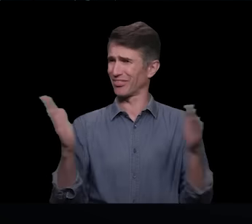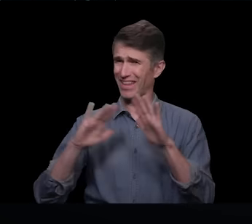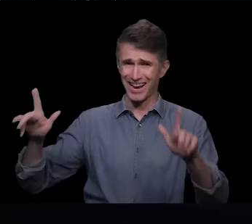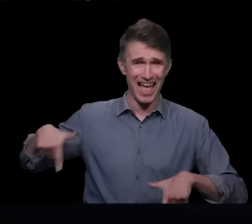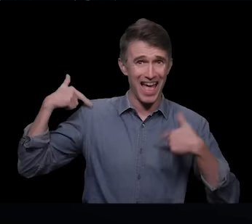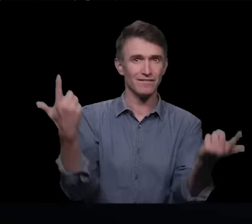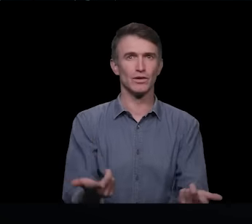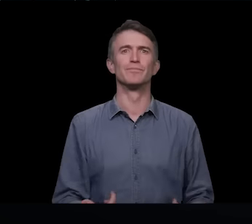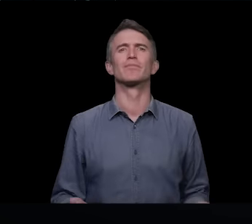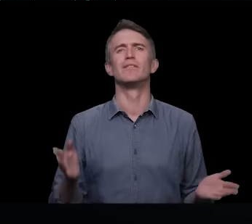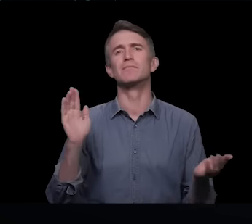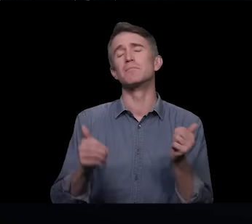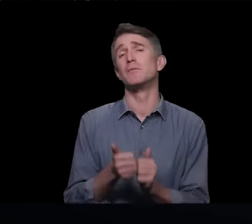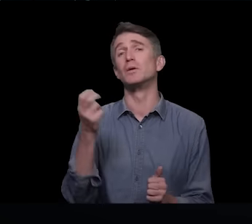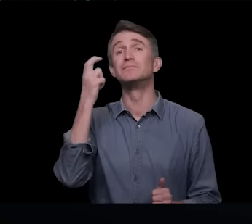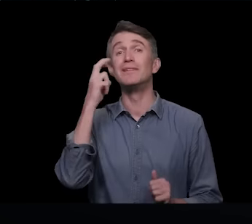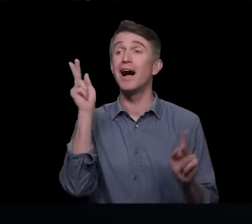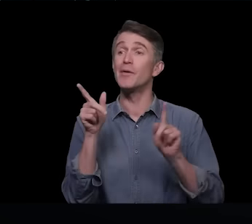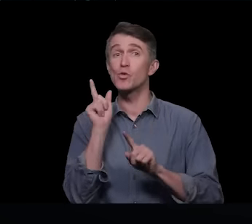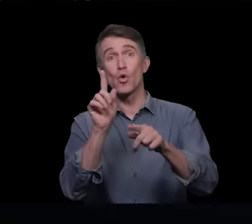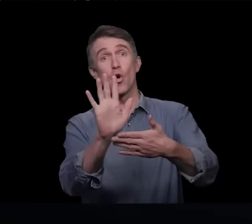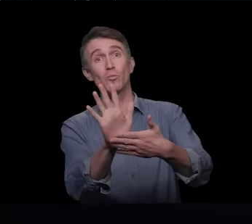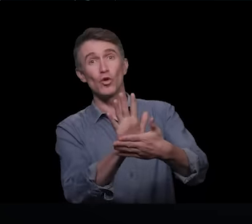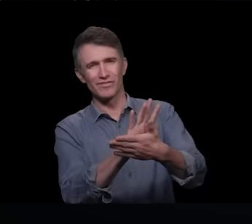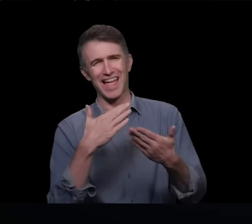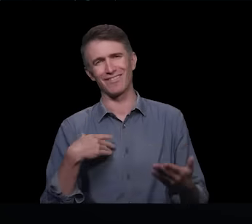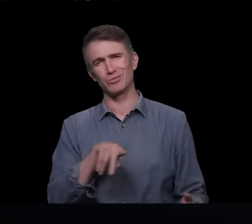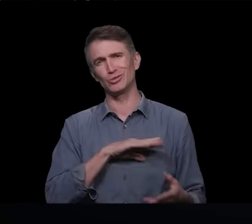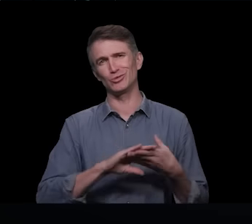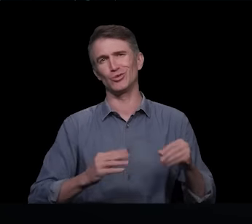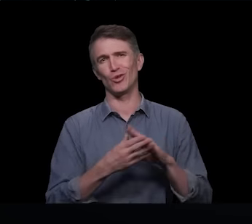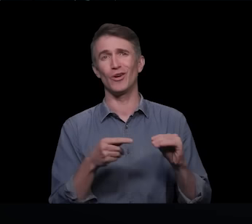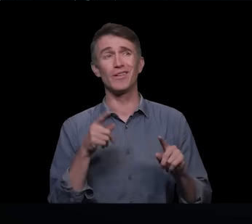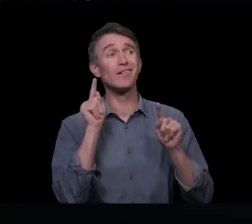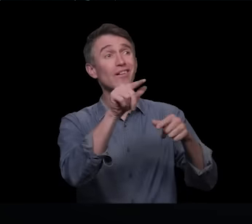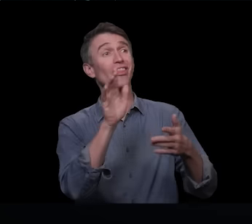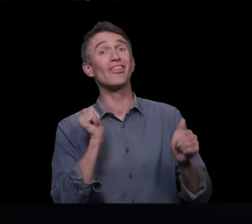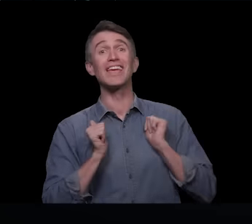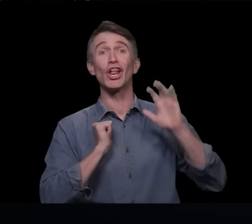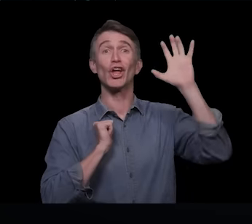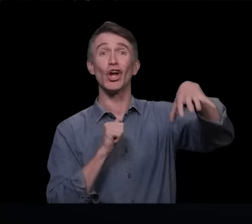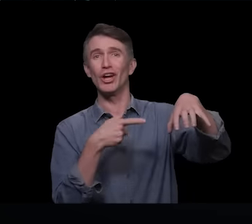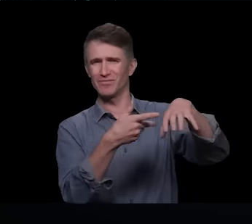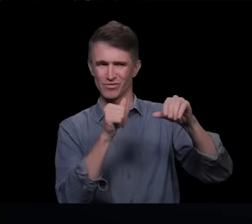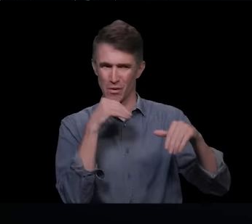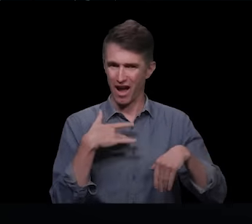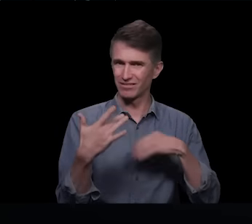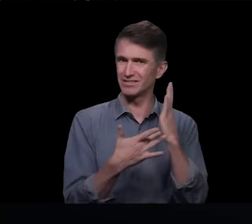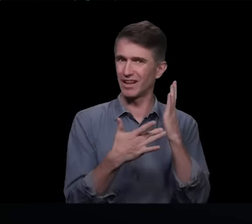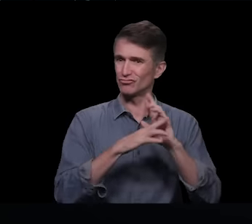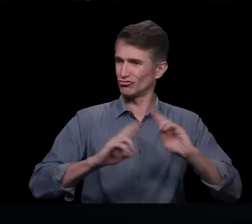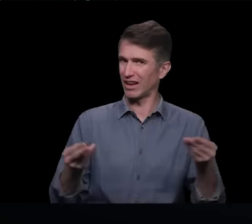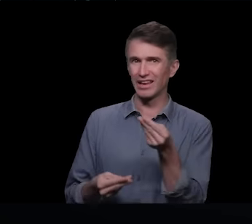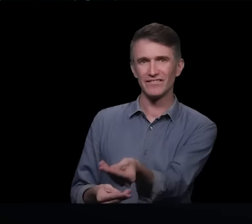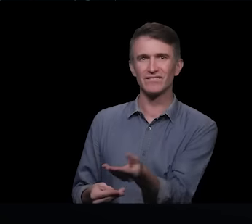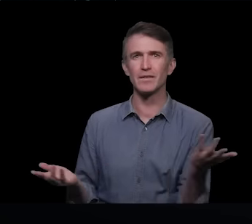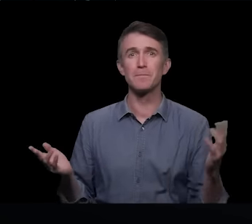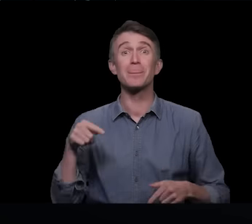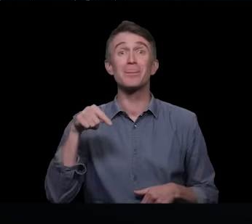than ever before, most blind moviegoers have personal stories about theaters that don't have the equipment to deliver